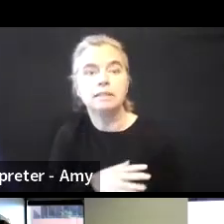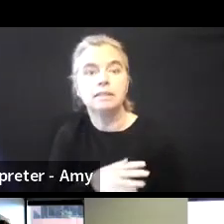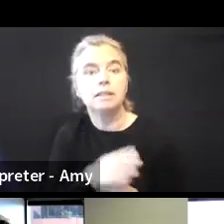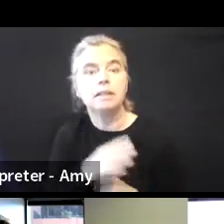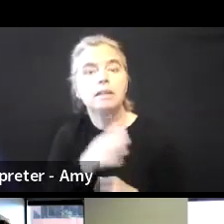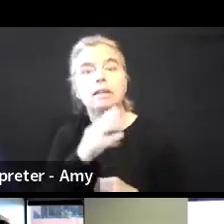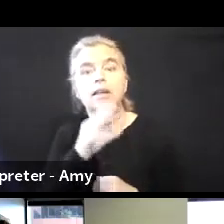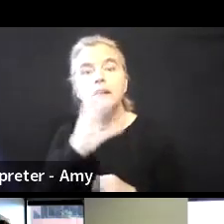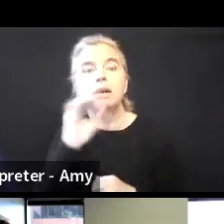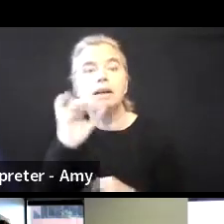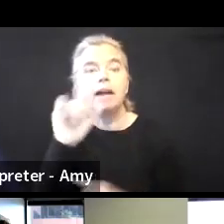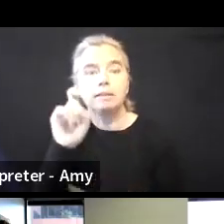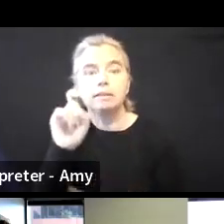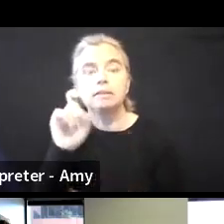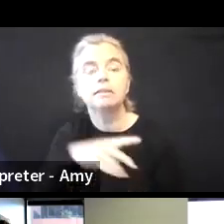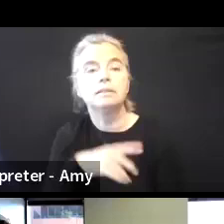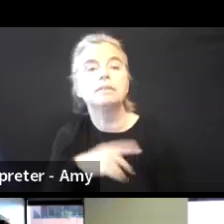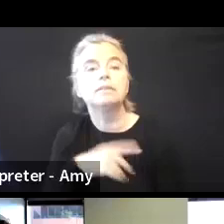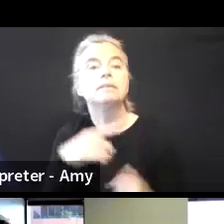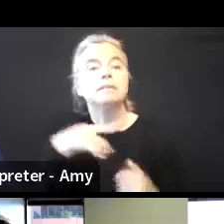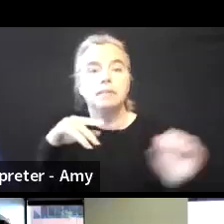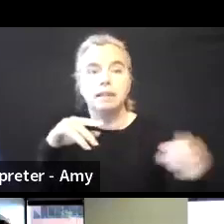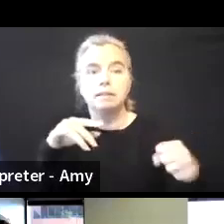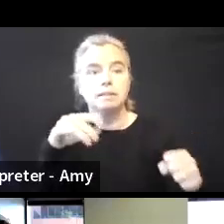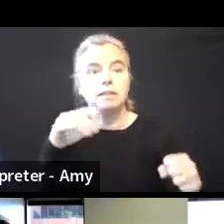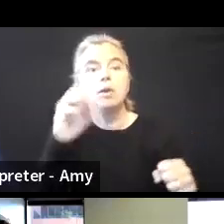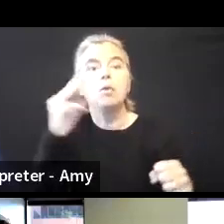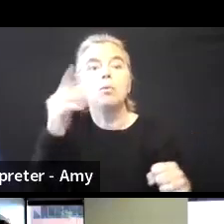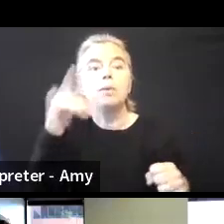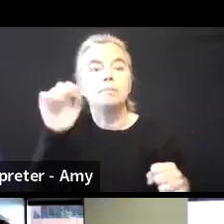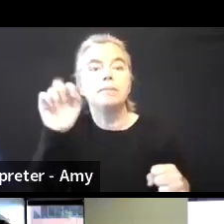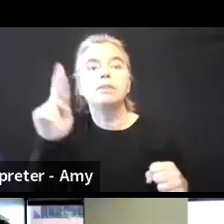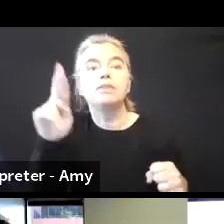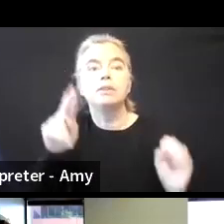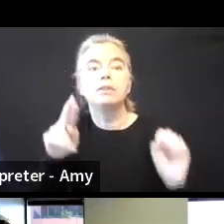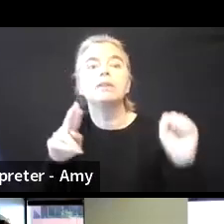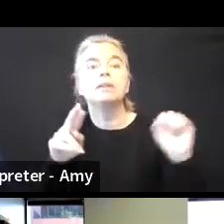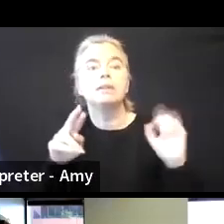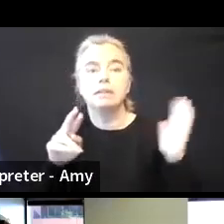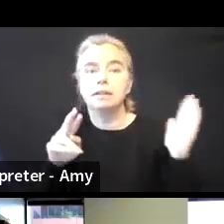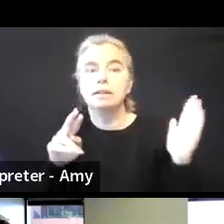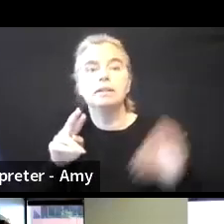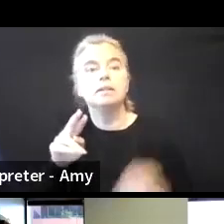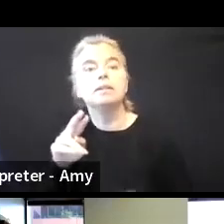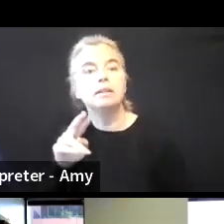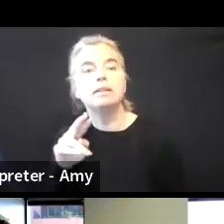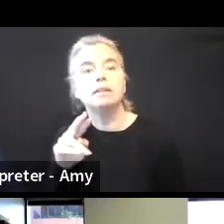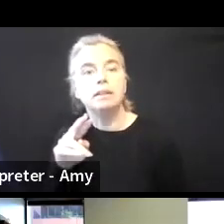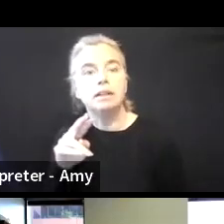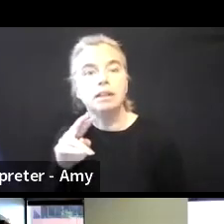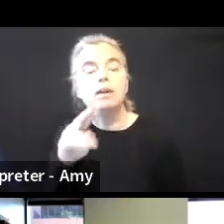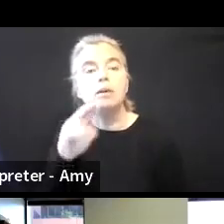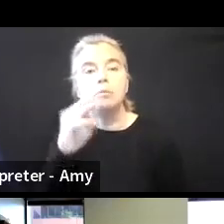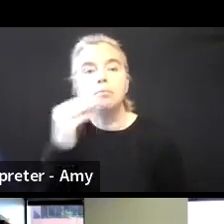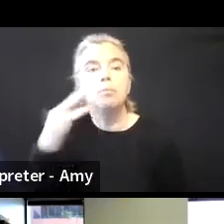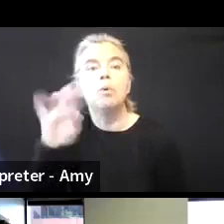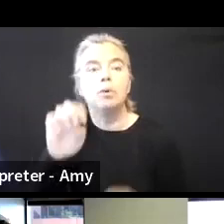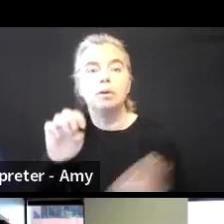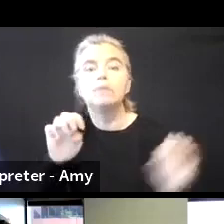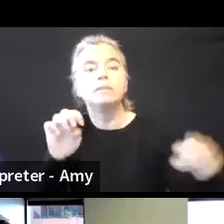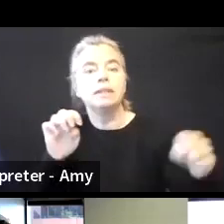Commissioner Cox. Yes. Commissioner Windmiller. Aye. Commissioner Moore.